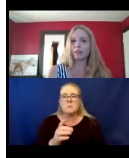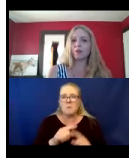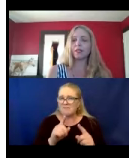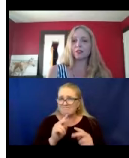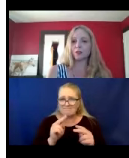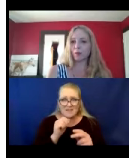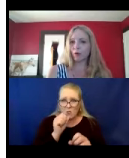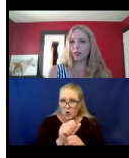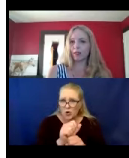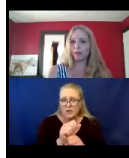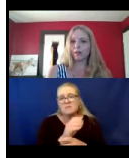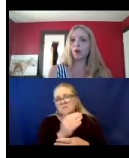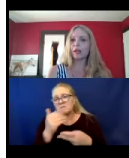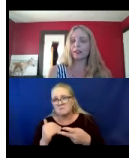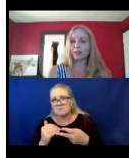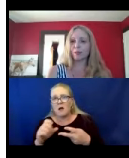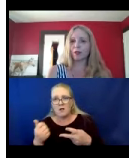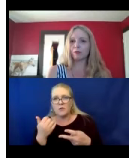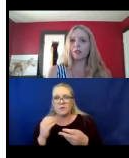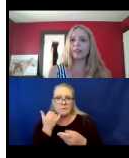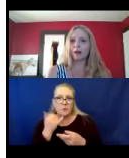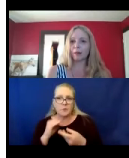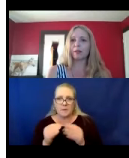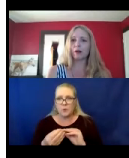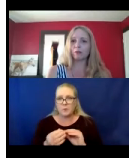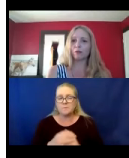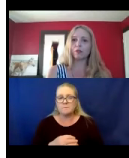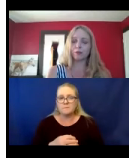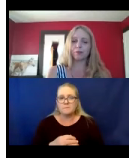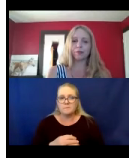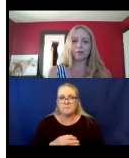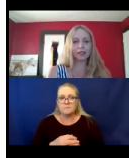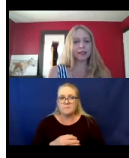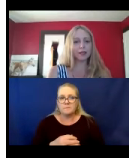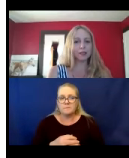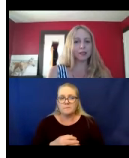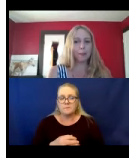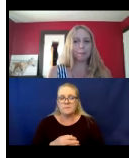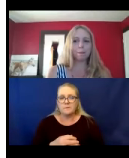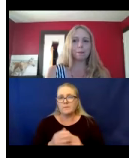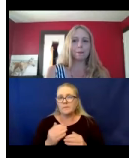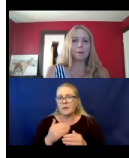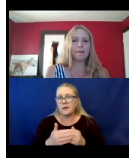ways that you can get support in locating someone if you feel like that might be helpful for you. Next slide, please.